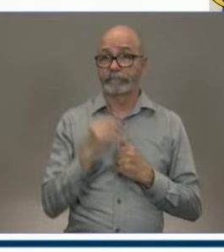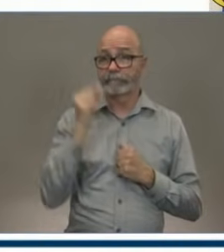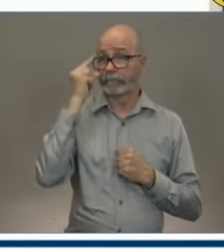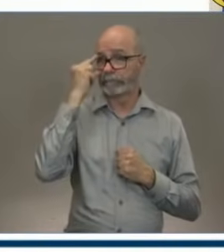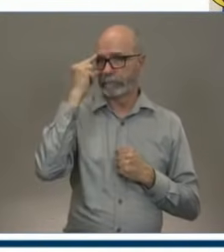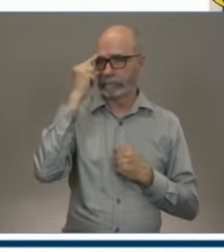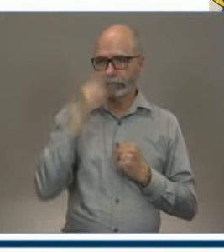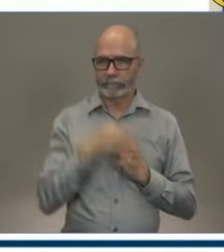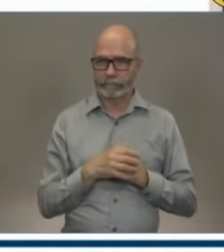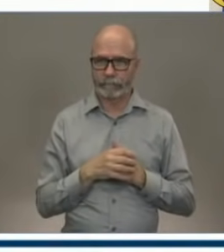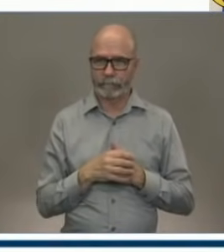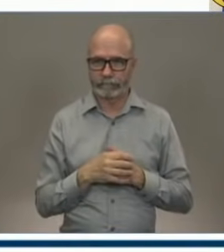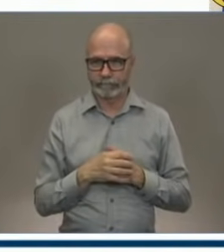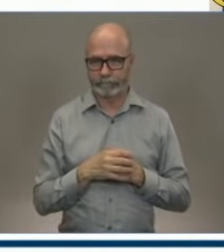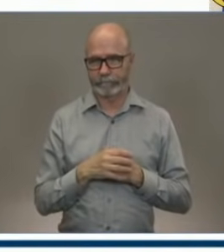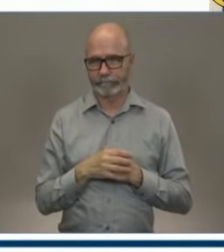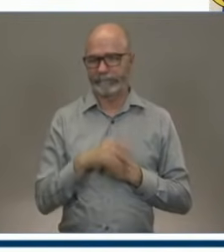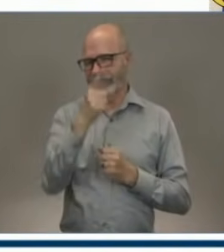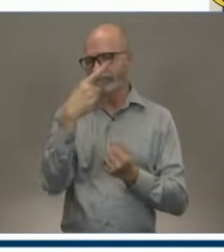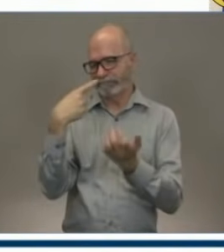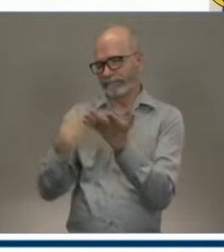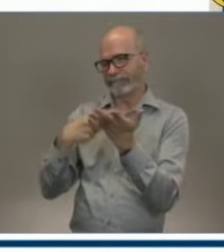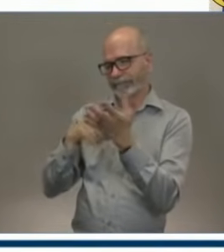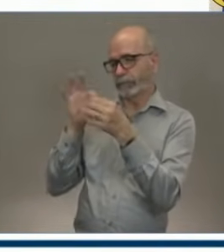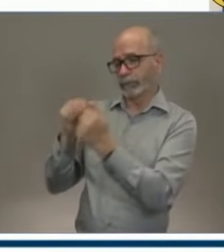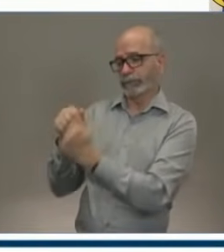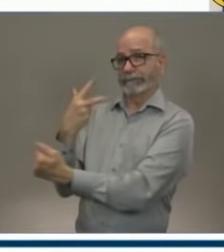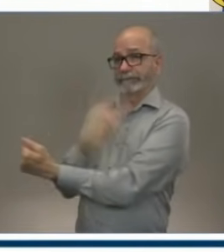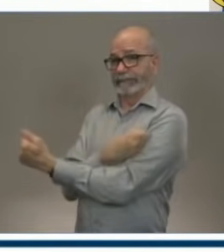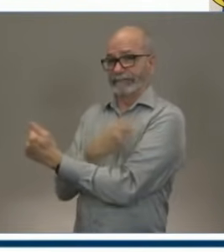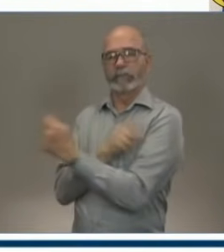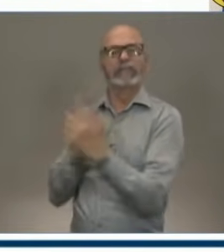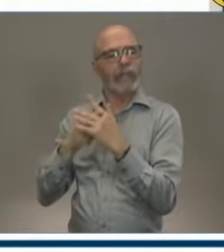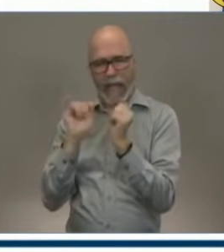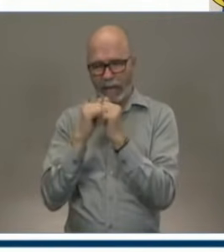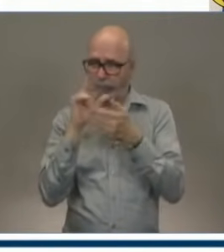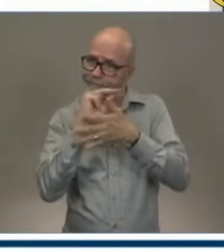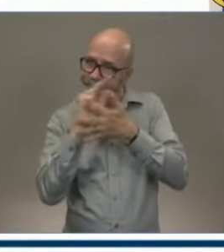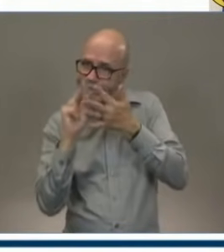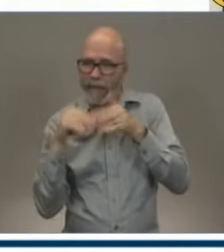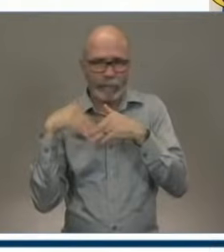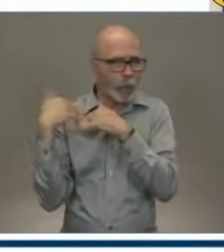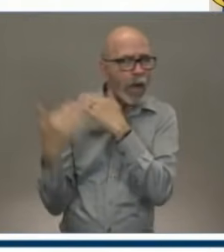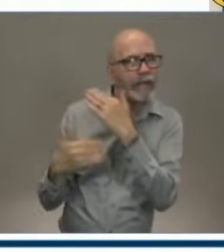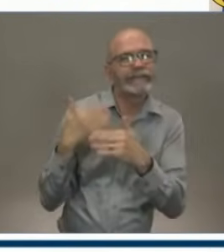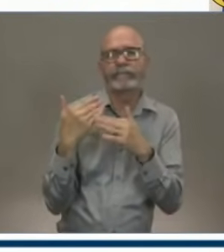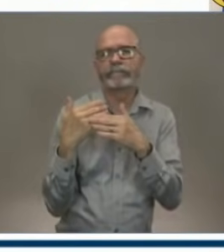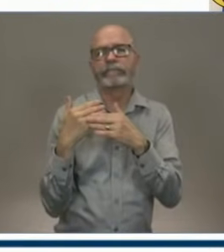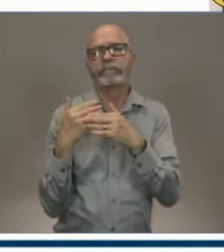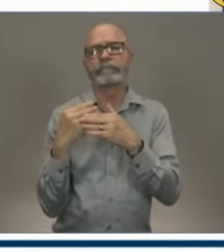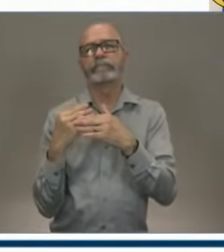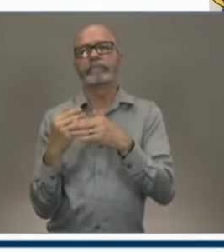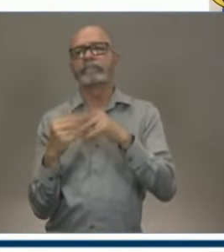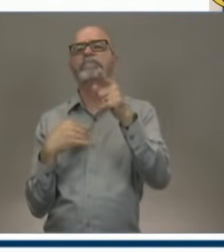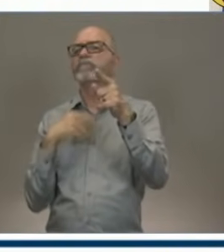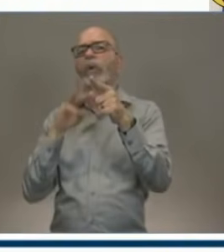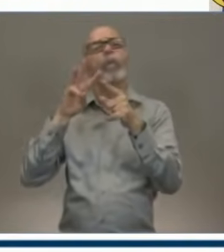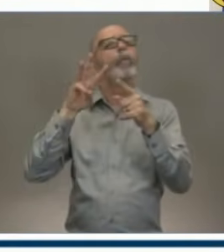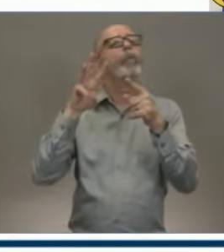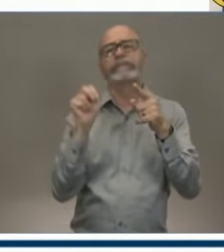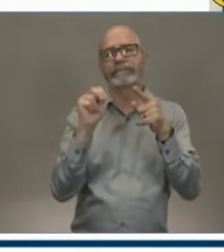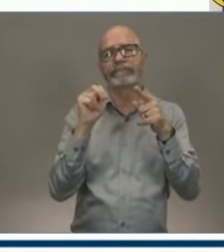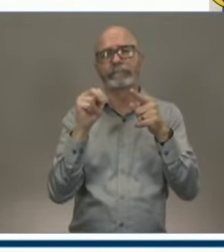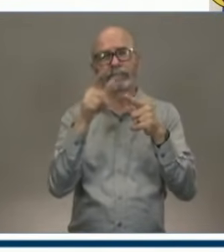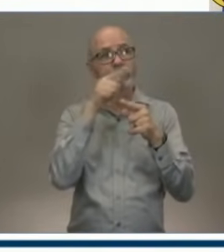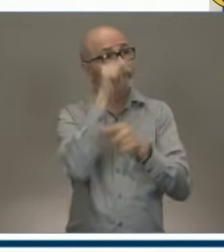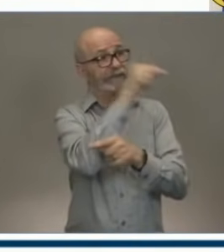the order of the rollout, but when will vaccinations be provided to the prison population, given the conditions